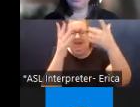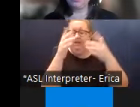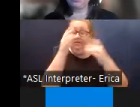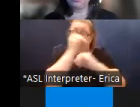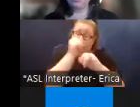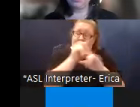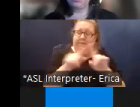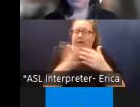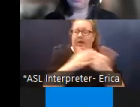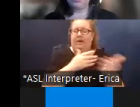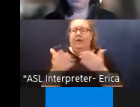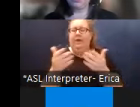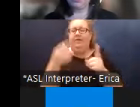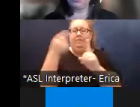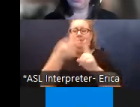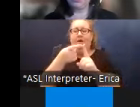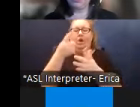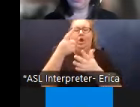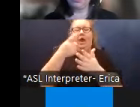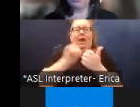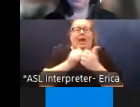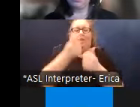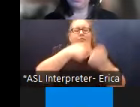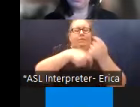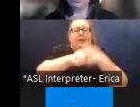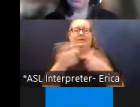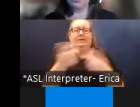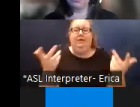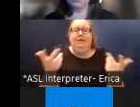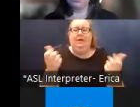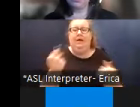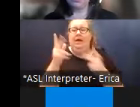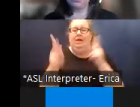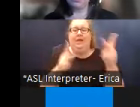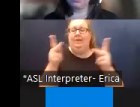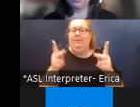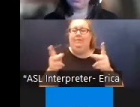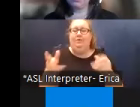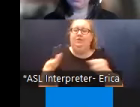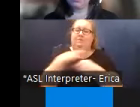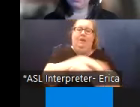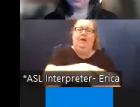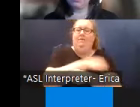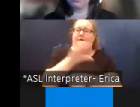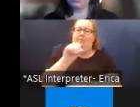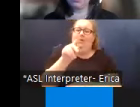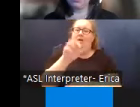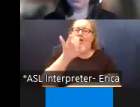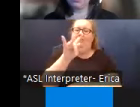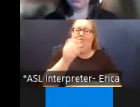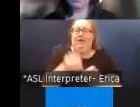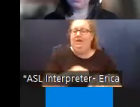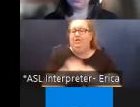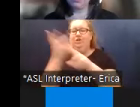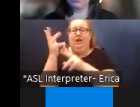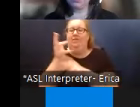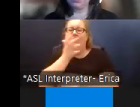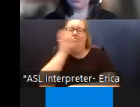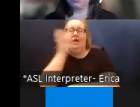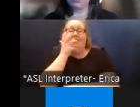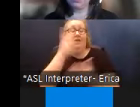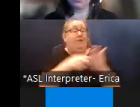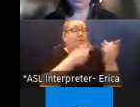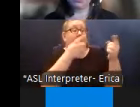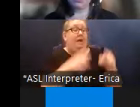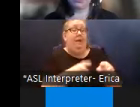is, what do you replace it with? Yeah. A lot of people just paved over and took everything out. And what happens?